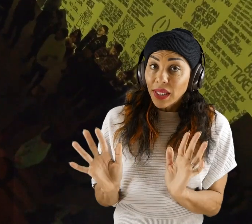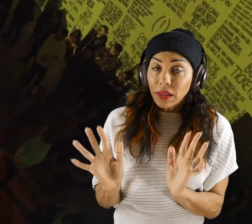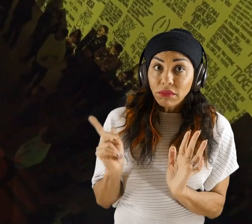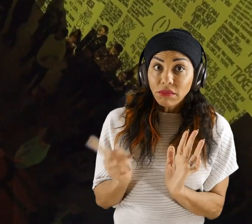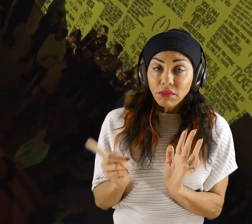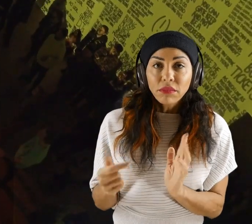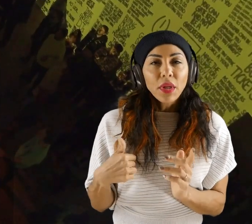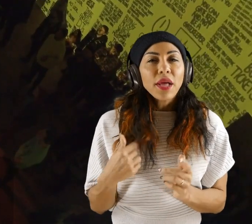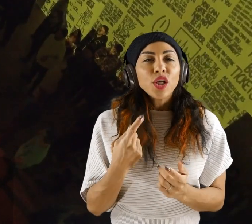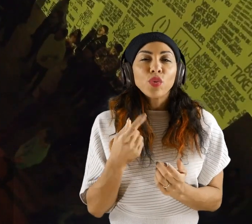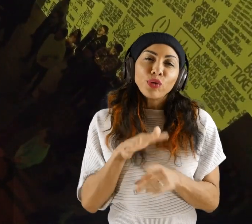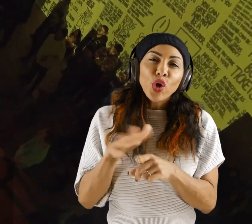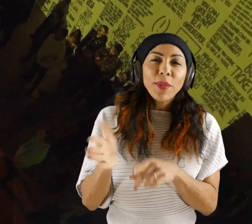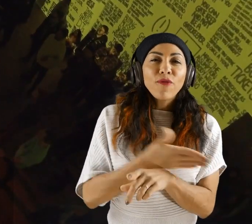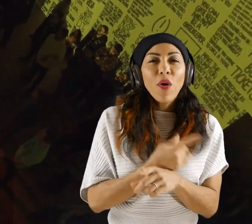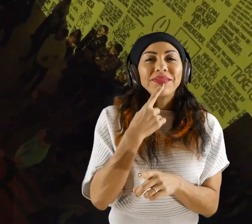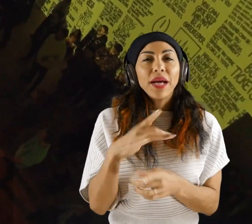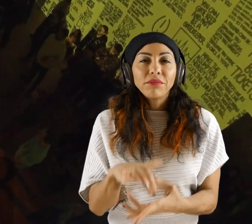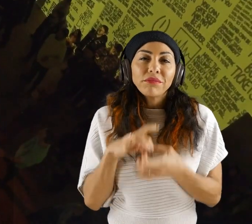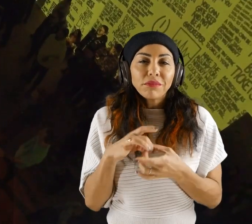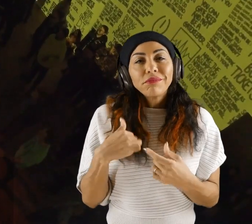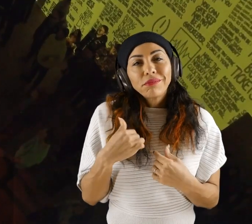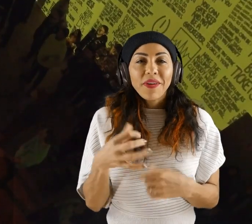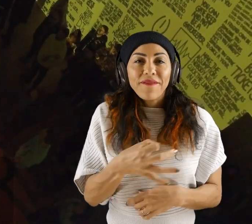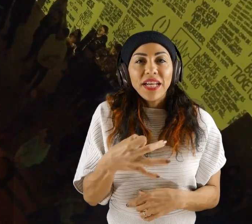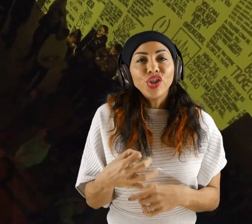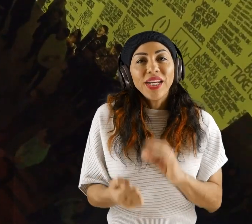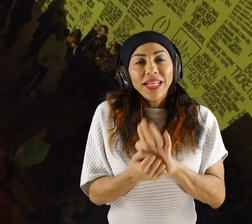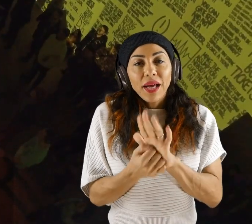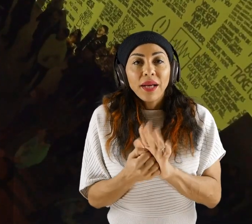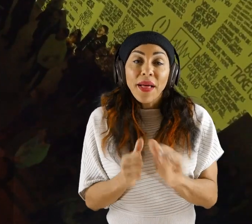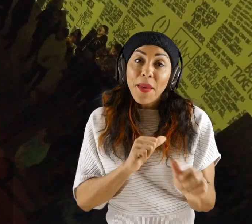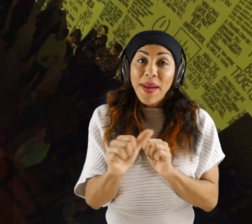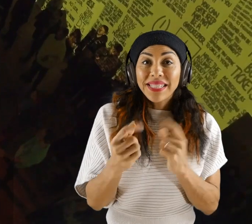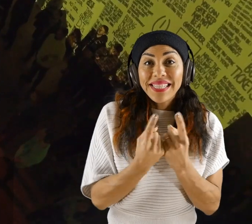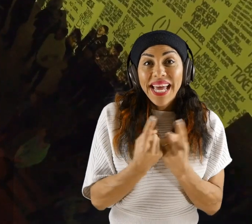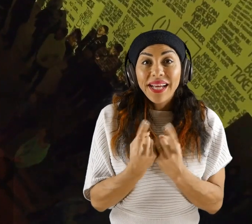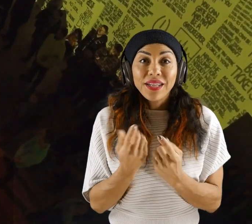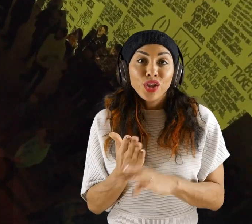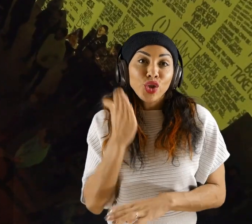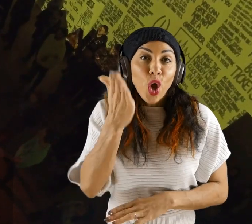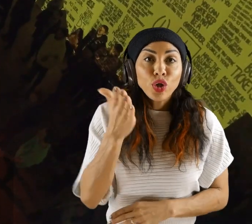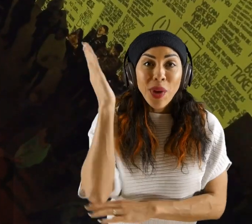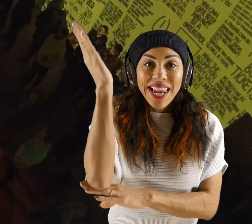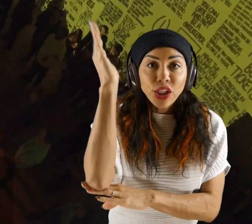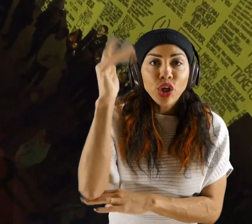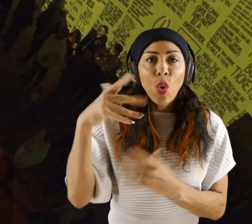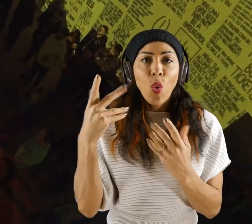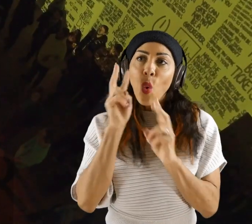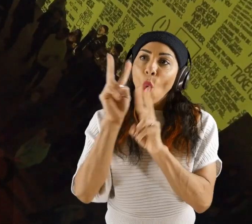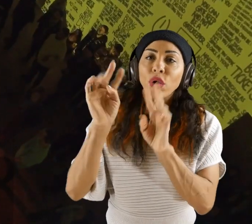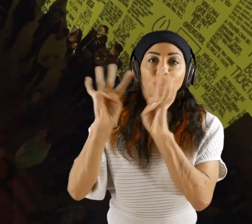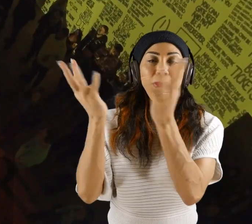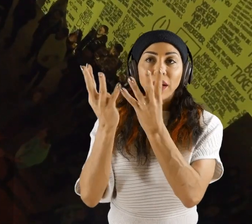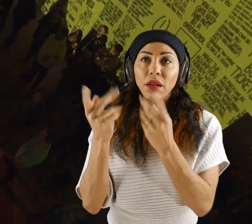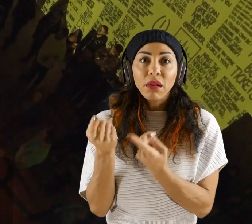here is the best part of going to a lecture or panel is the other people that go, not the people that are on stage speaking most of the time.